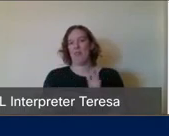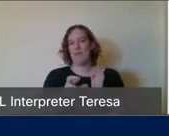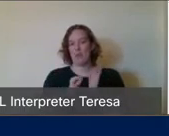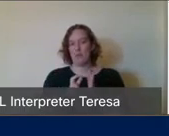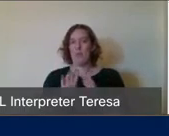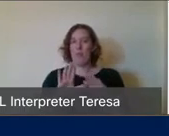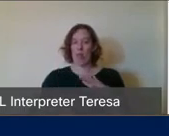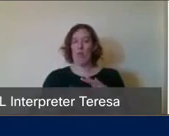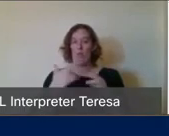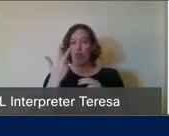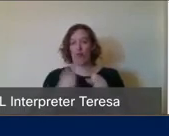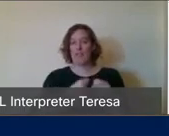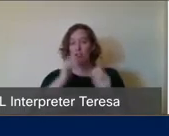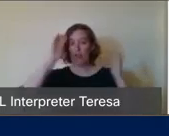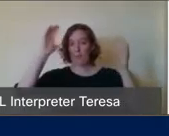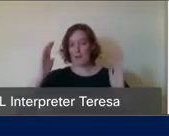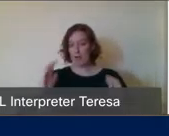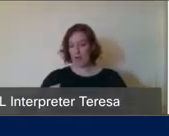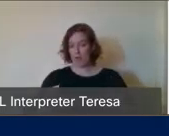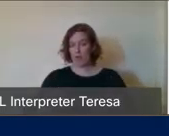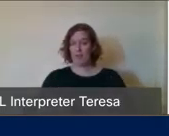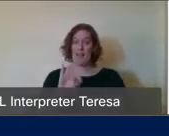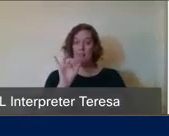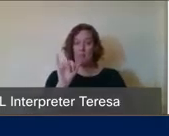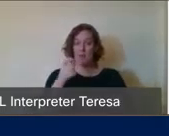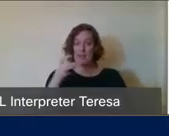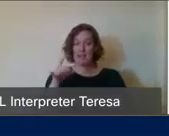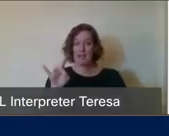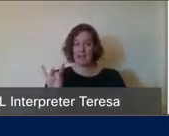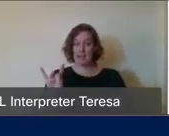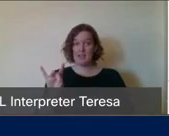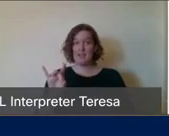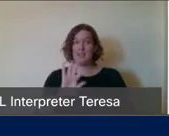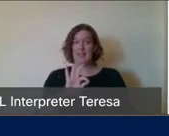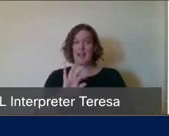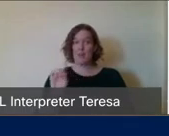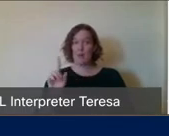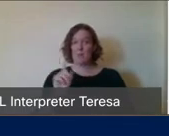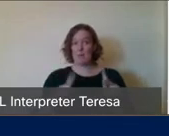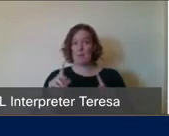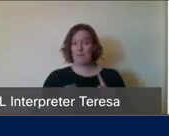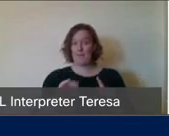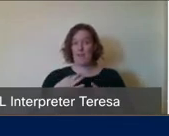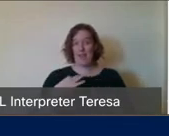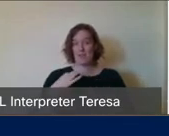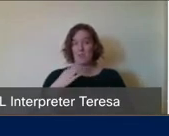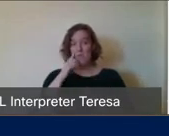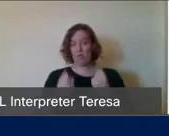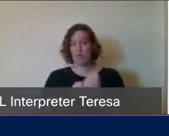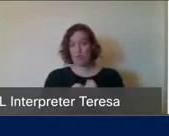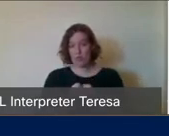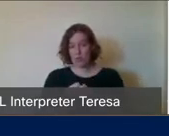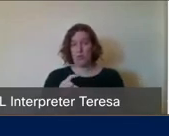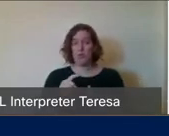three-year comparison. In FY18, 91 people were found eligible for supports.